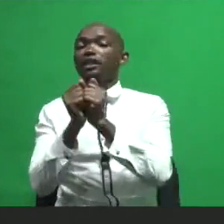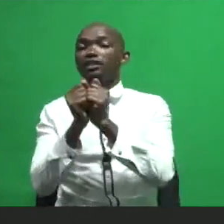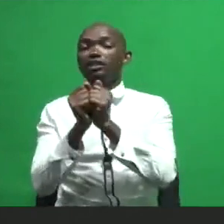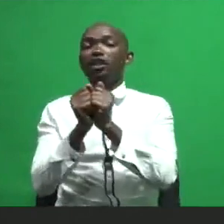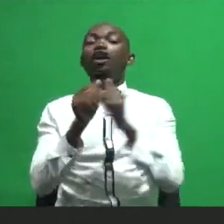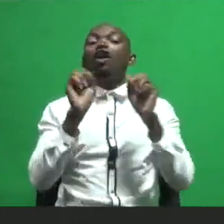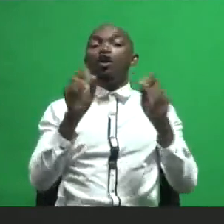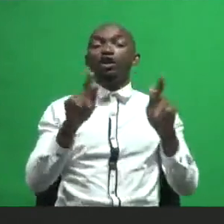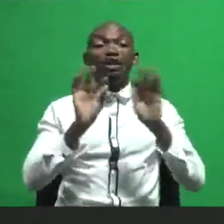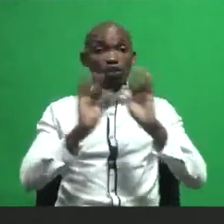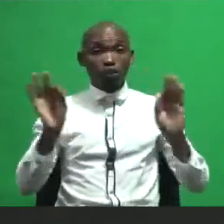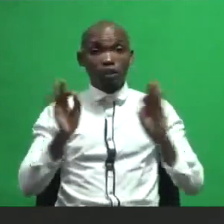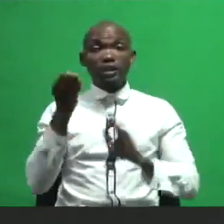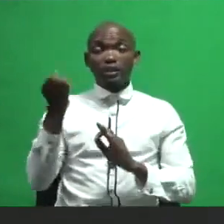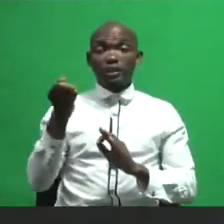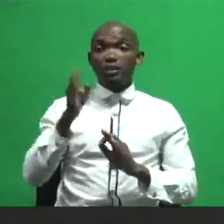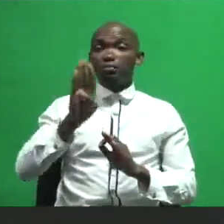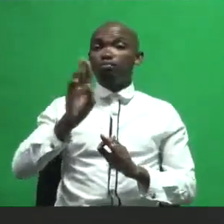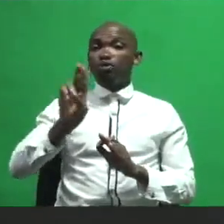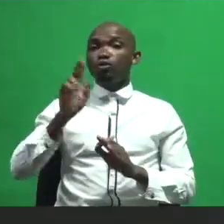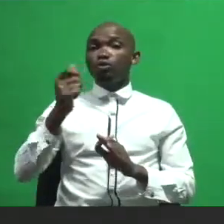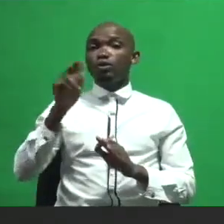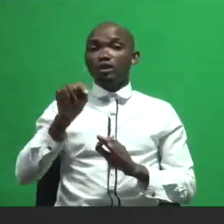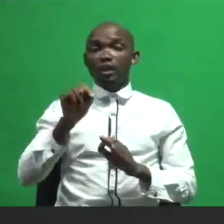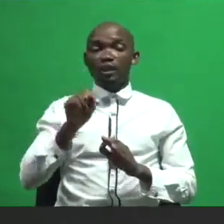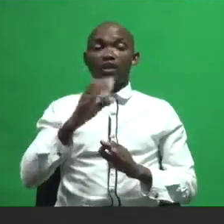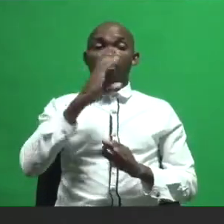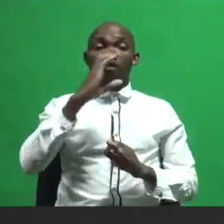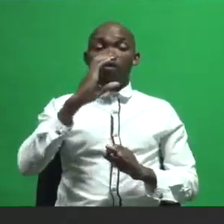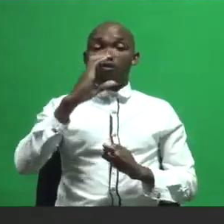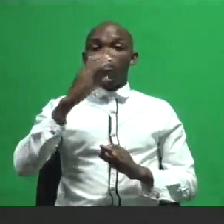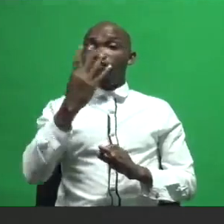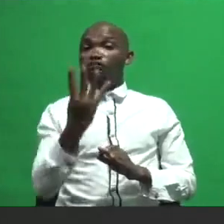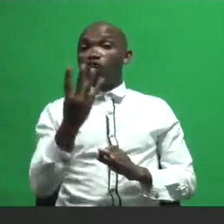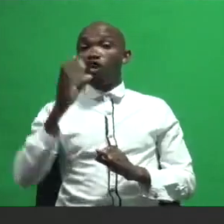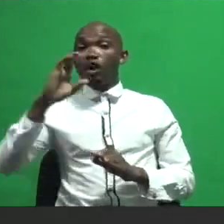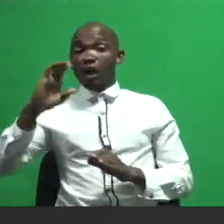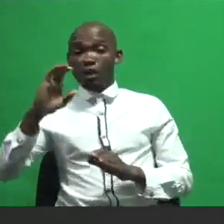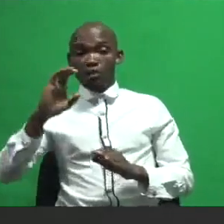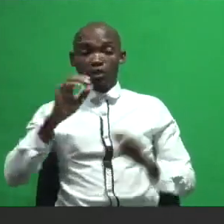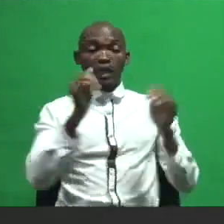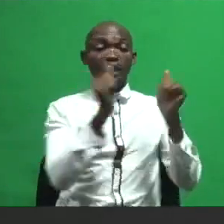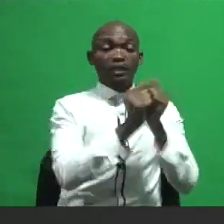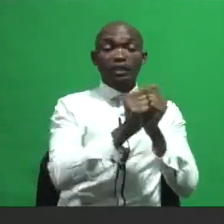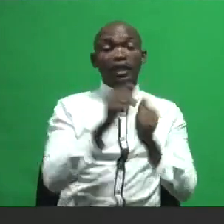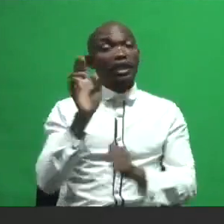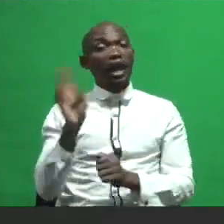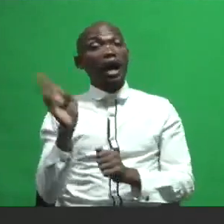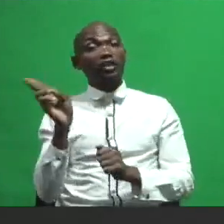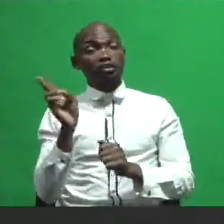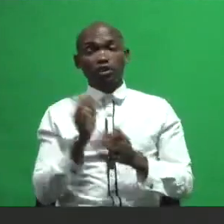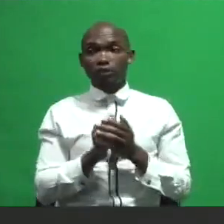8, 9, 10. Good. In butane, there are 4 carbons and